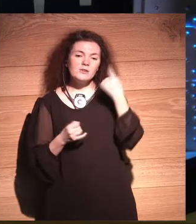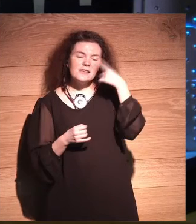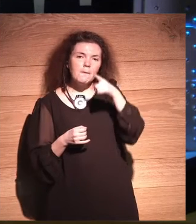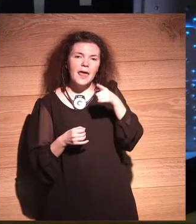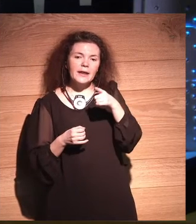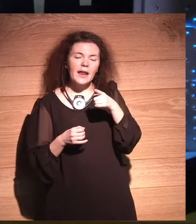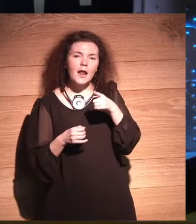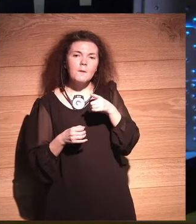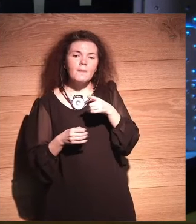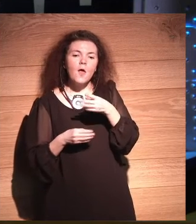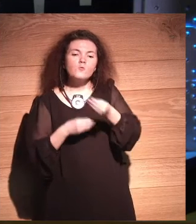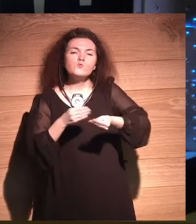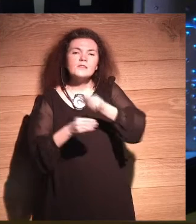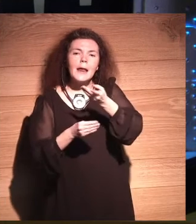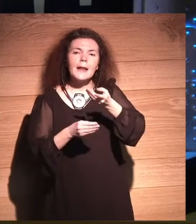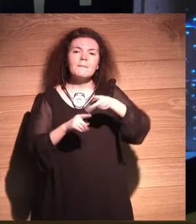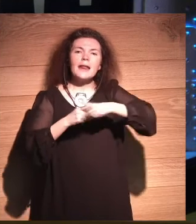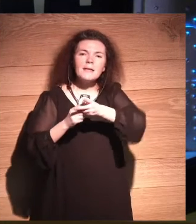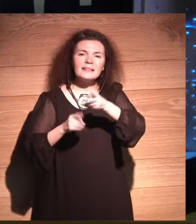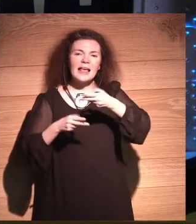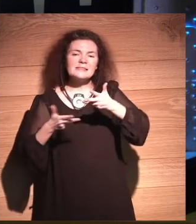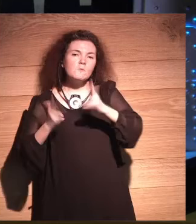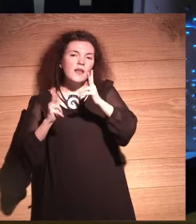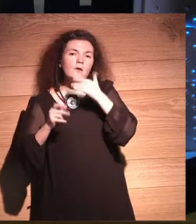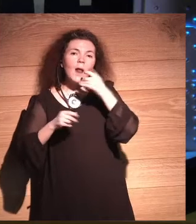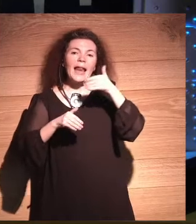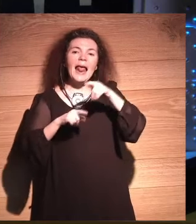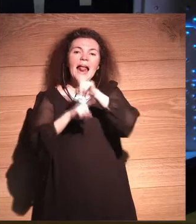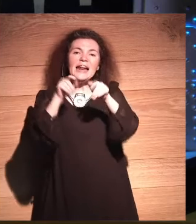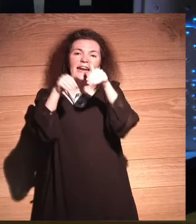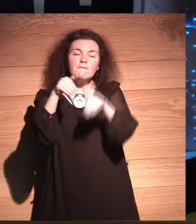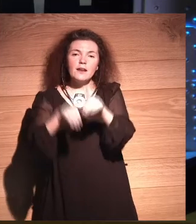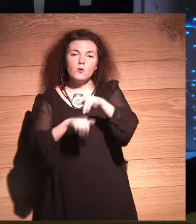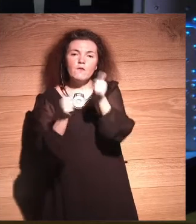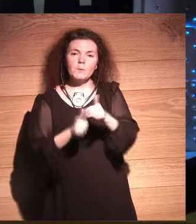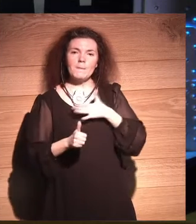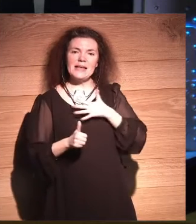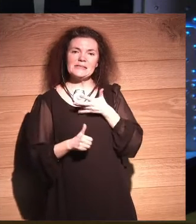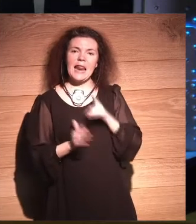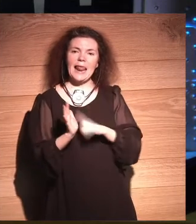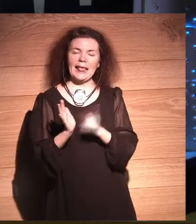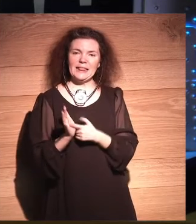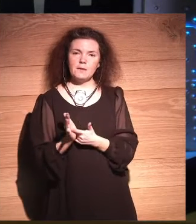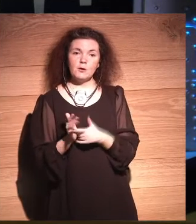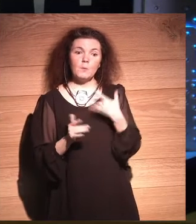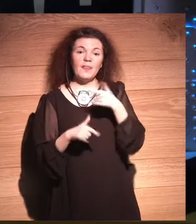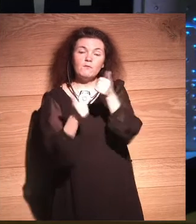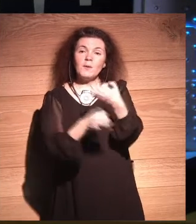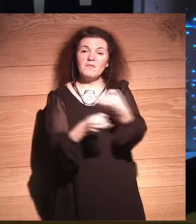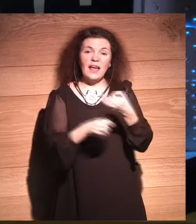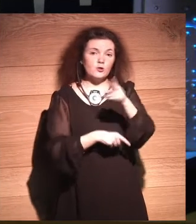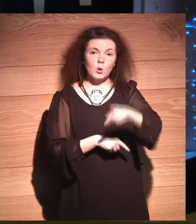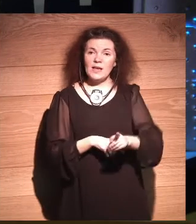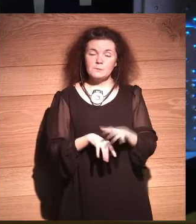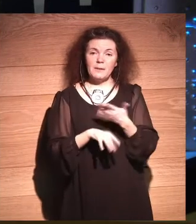referendum, which may be more legitimate in some respects, but not really very effective at helping us to do the hard job of